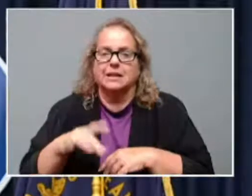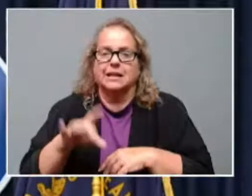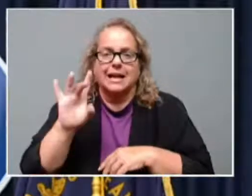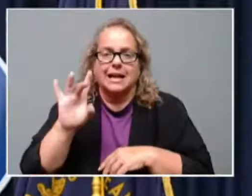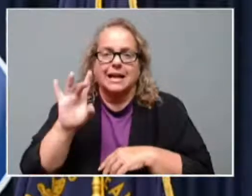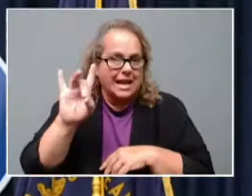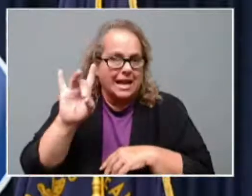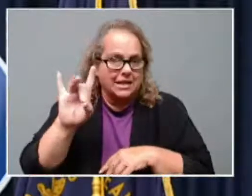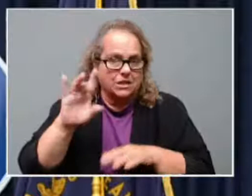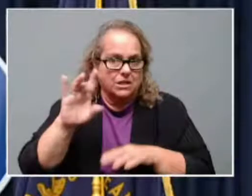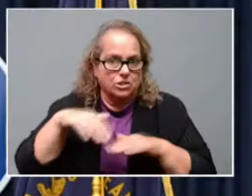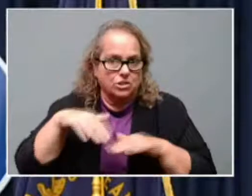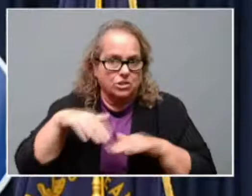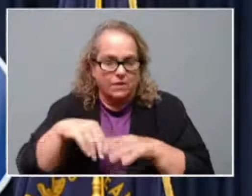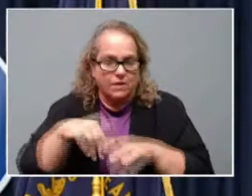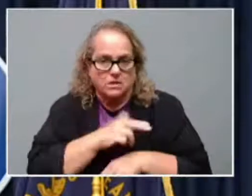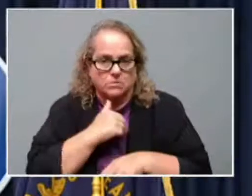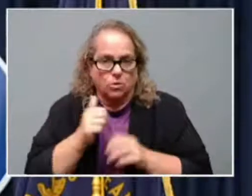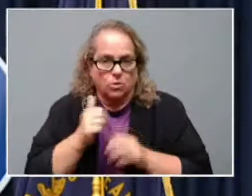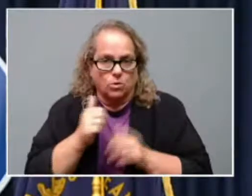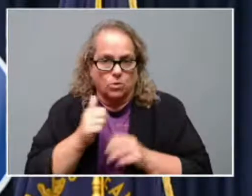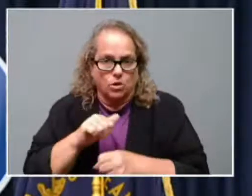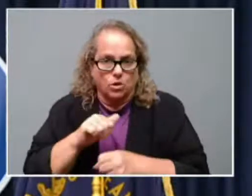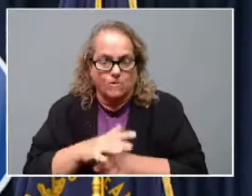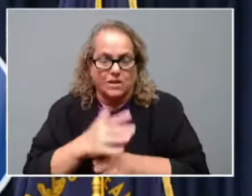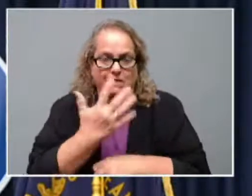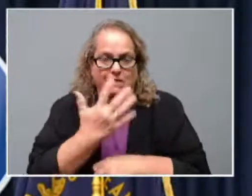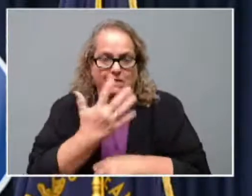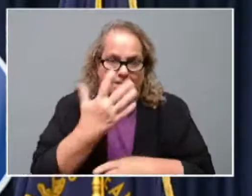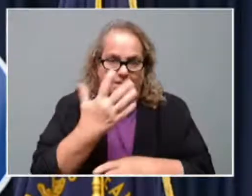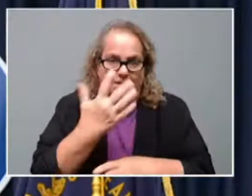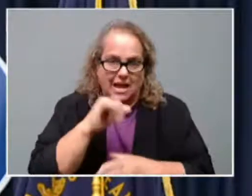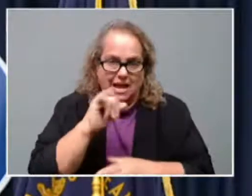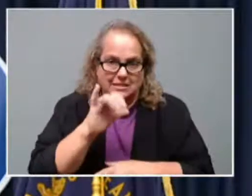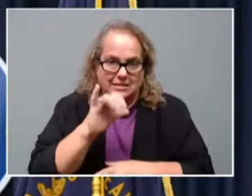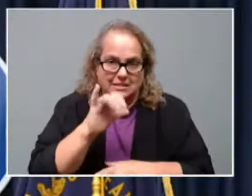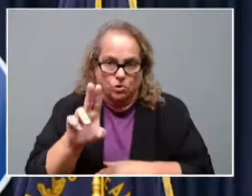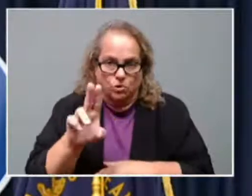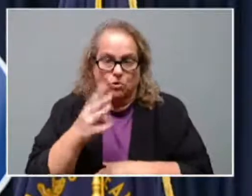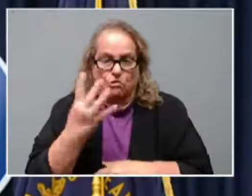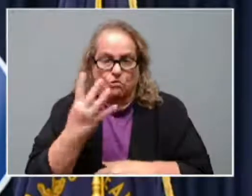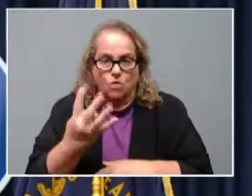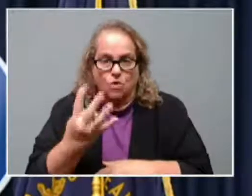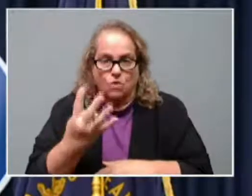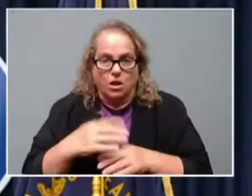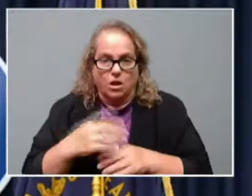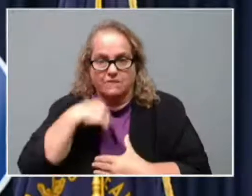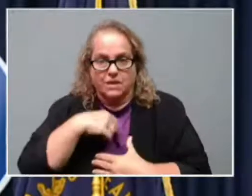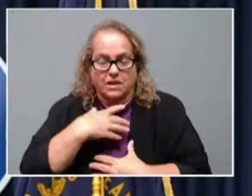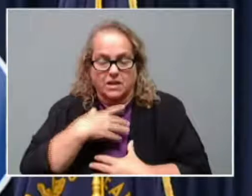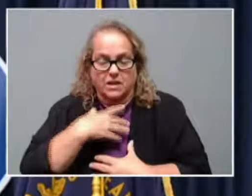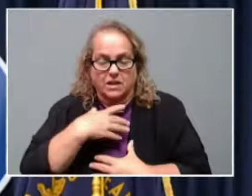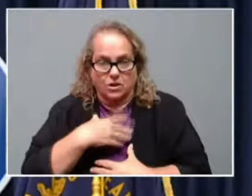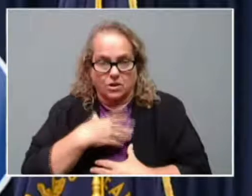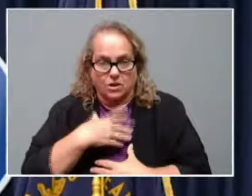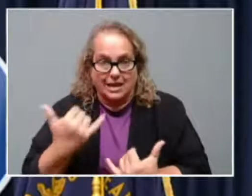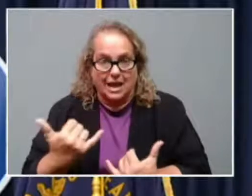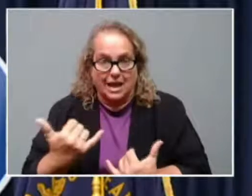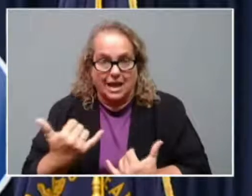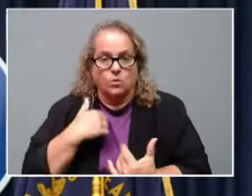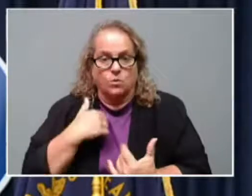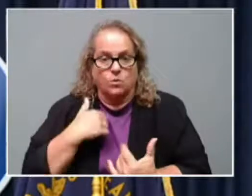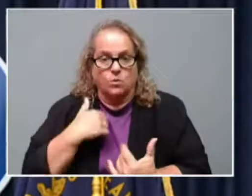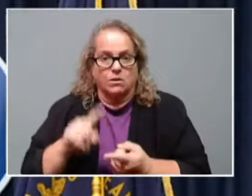in the hospital with COVID, 5 in the ICU, 4 on a ventilator, and we're now down to 54 of our 96